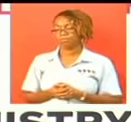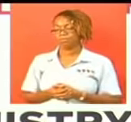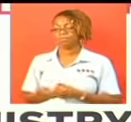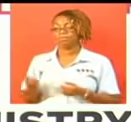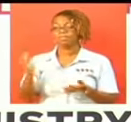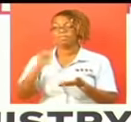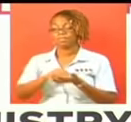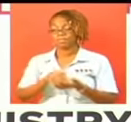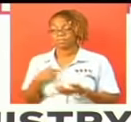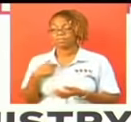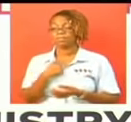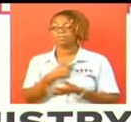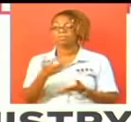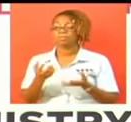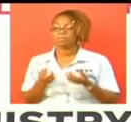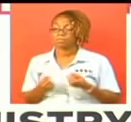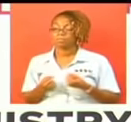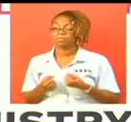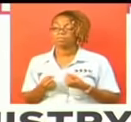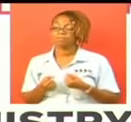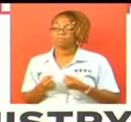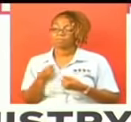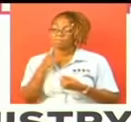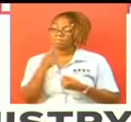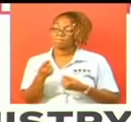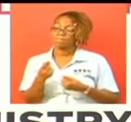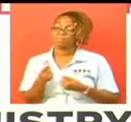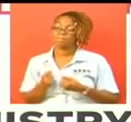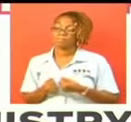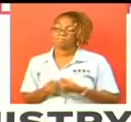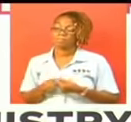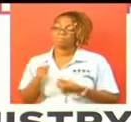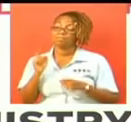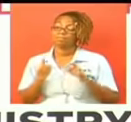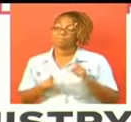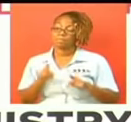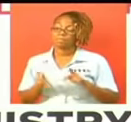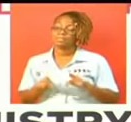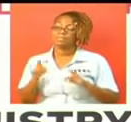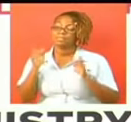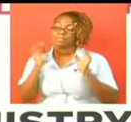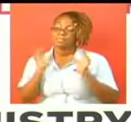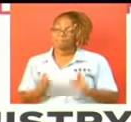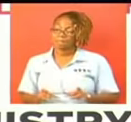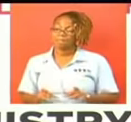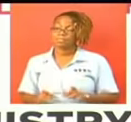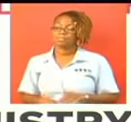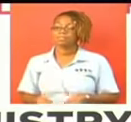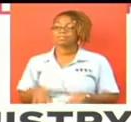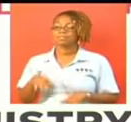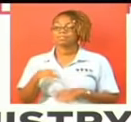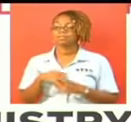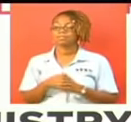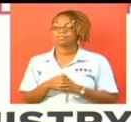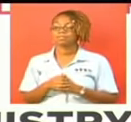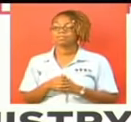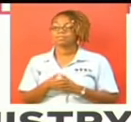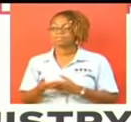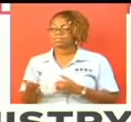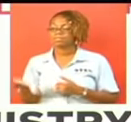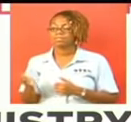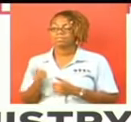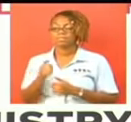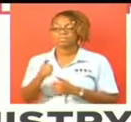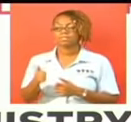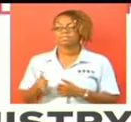that beyond the mass movement, the individual decisions not to do things like break quarantine, move around when you know you're